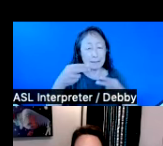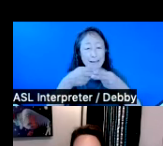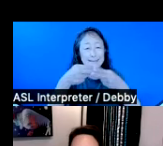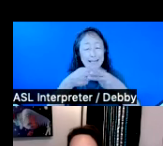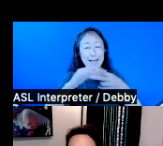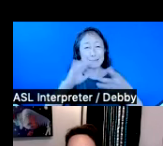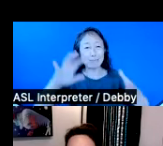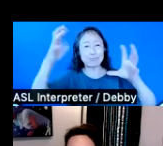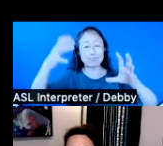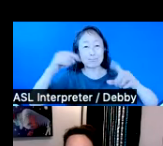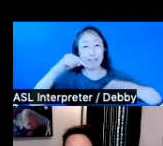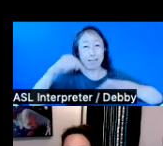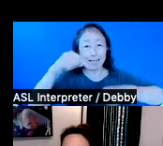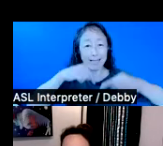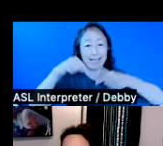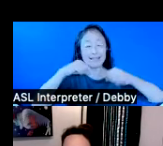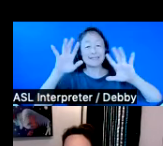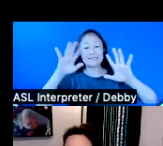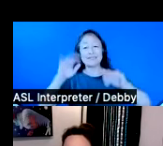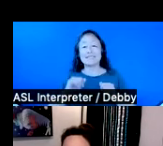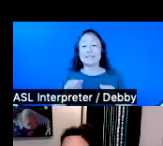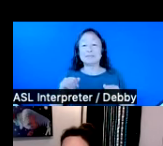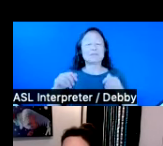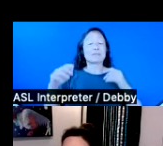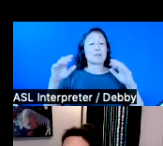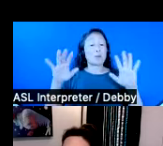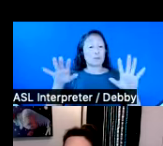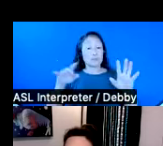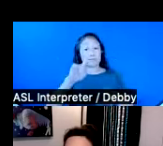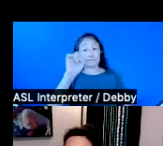frontwards. Okay, so how do you think it might affect the family?